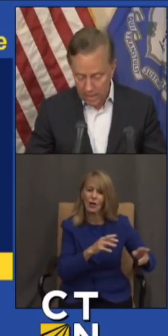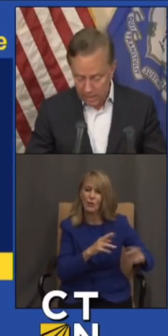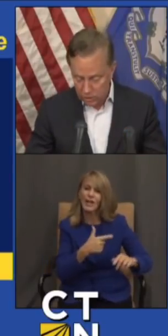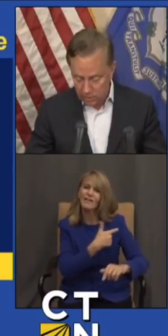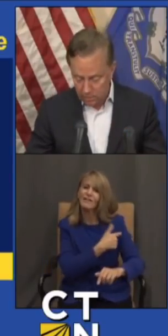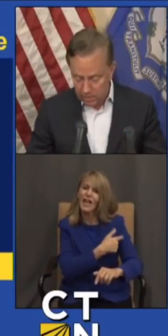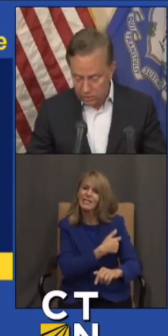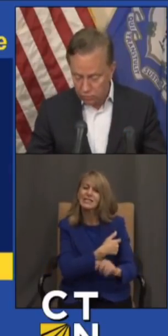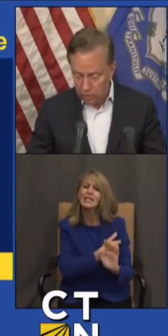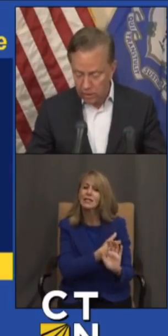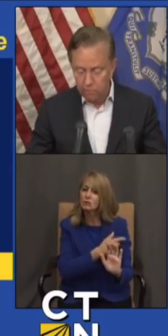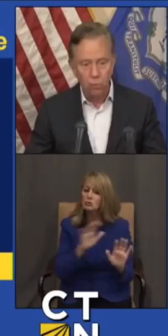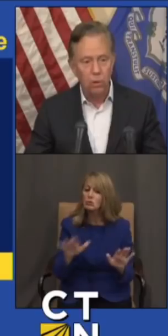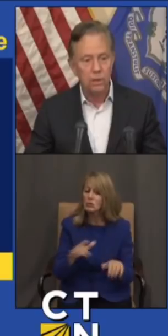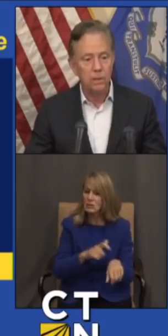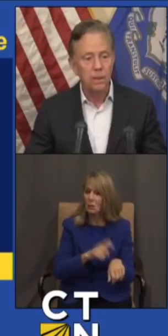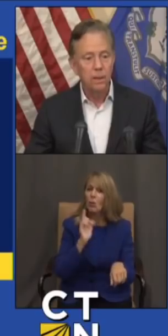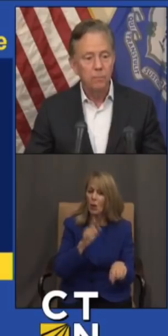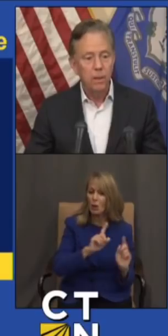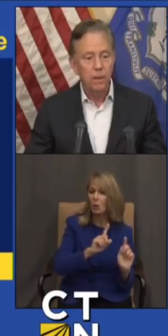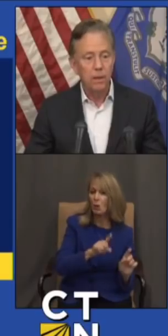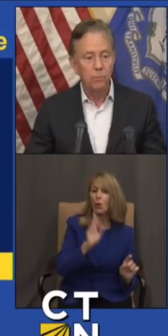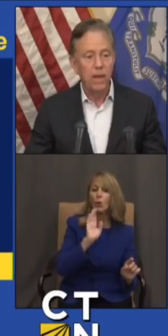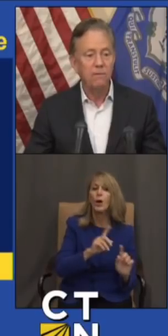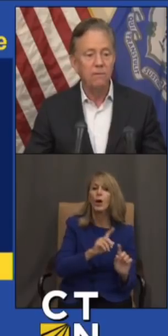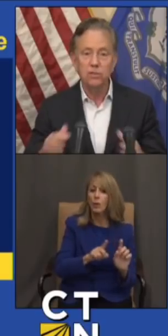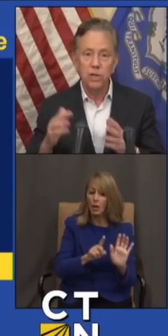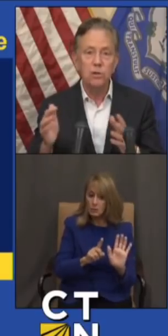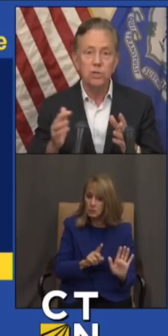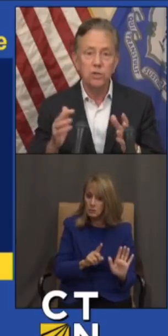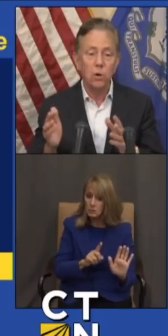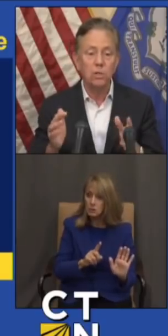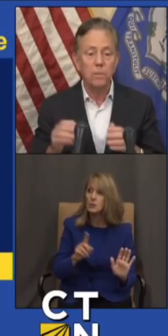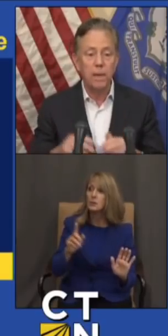want to catch up. It's really important. We have